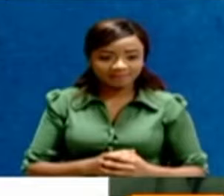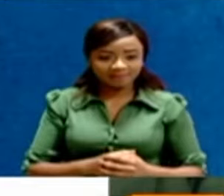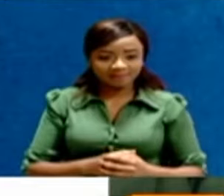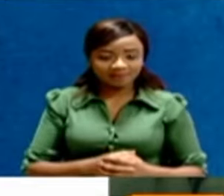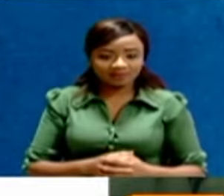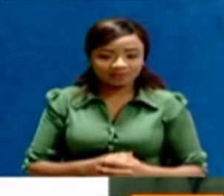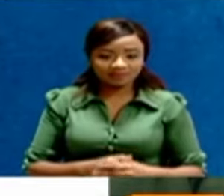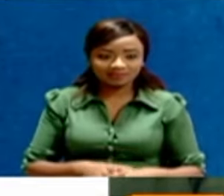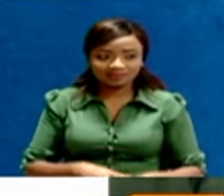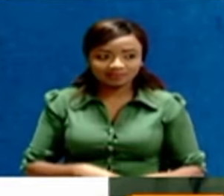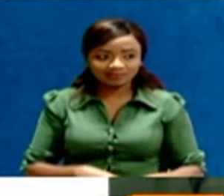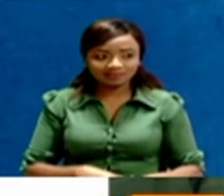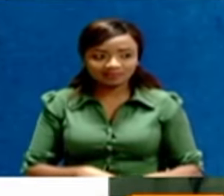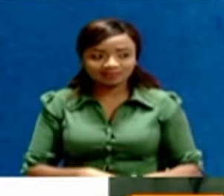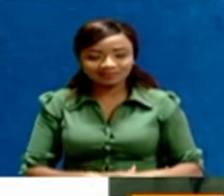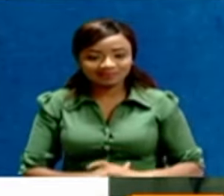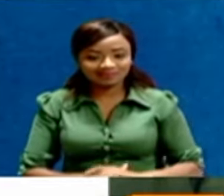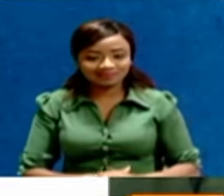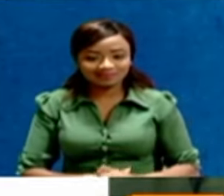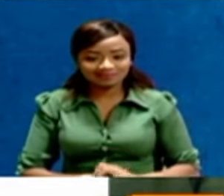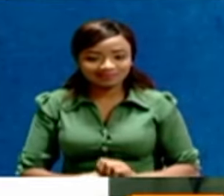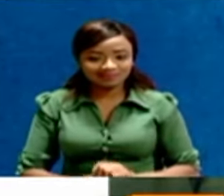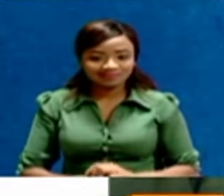before the House today.